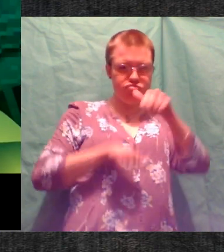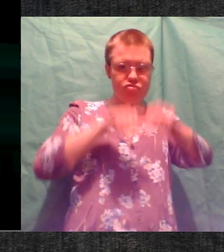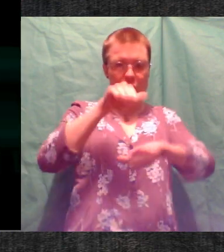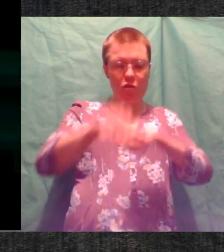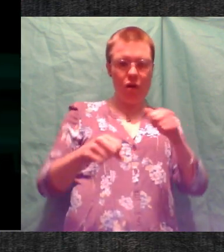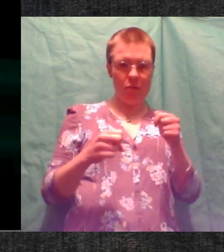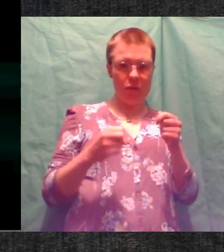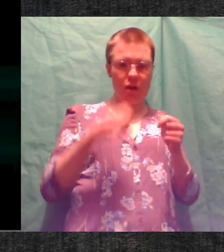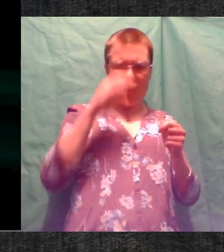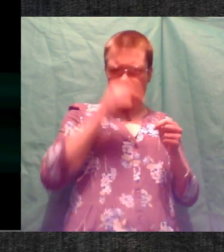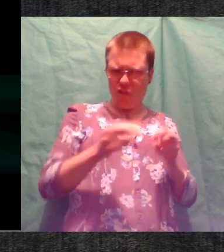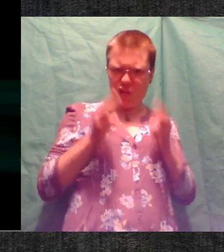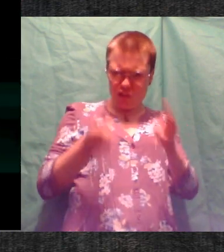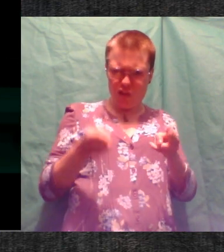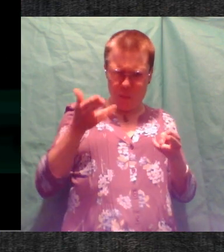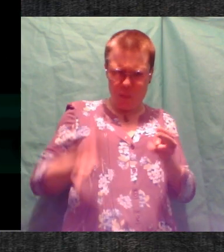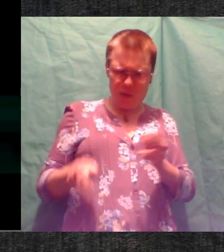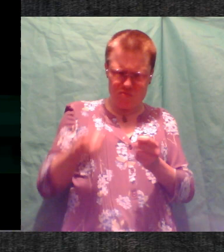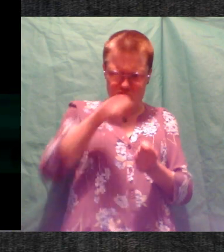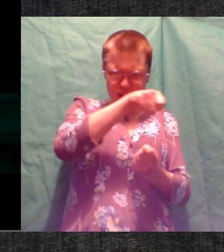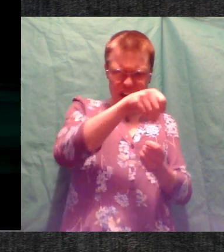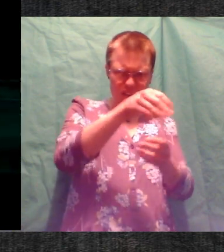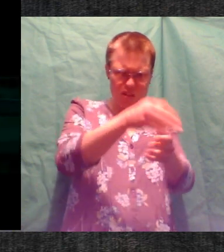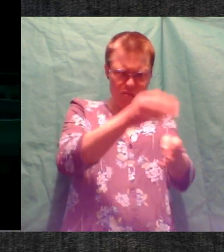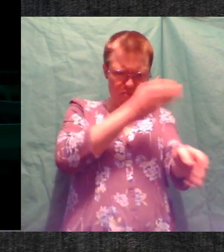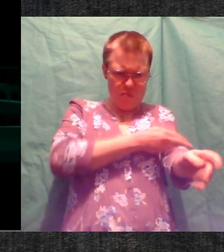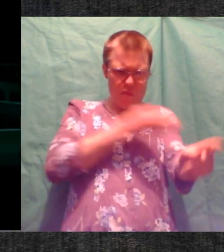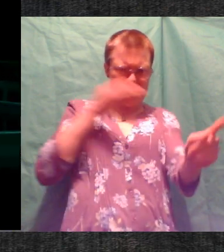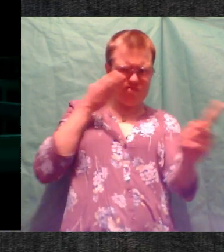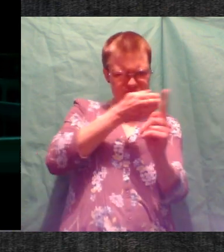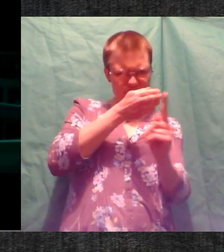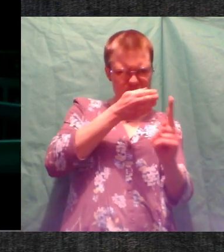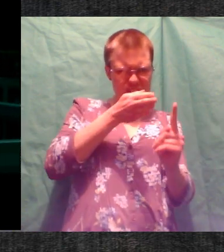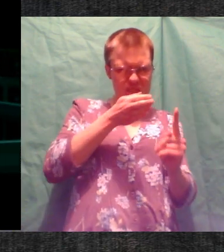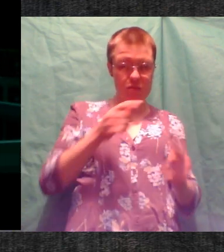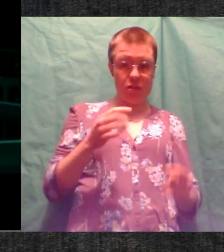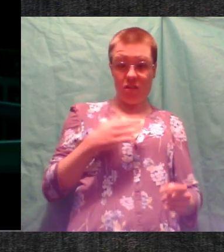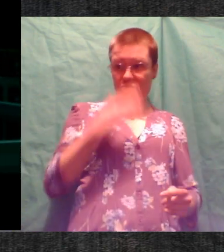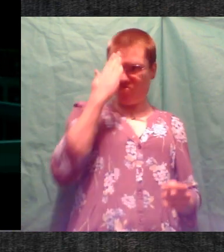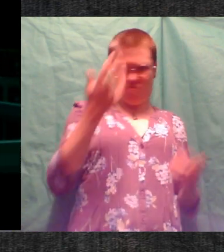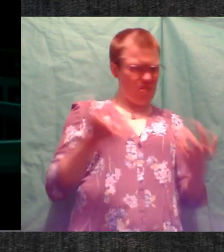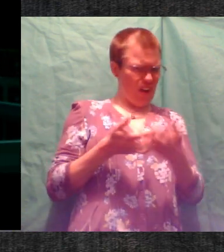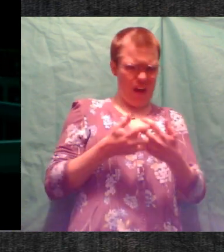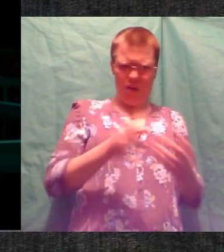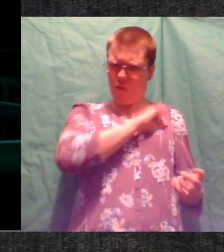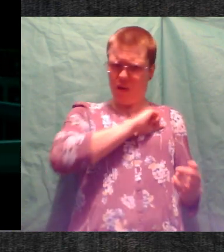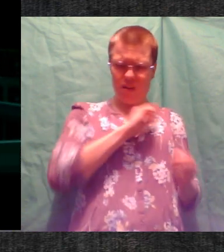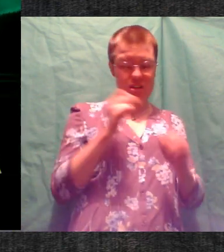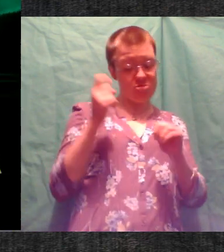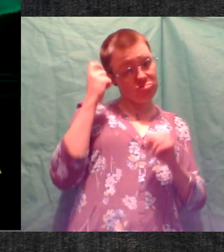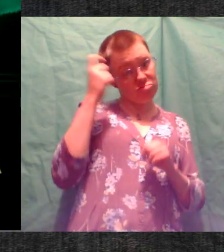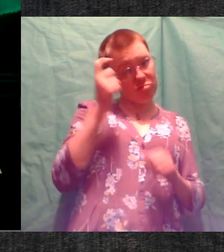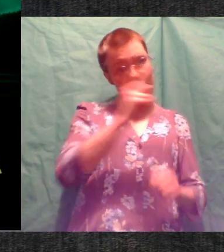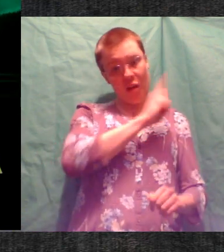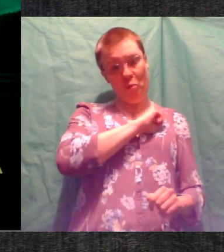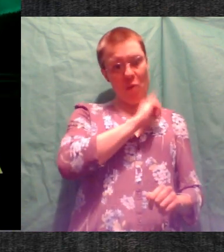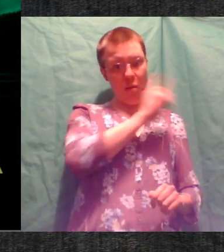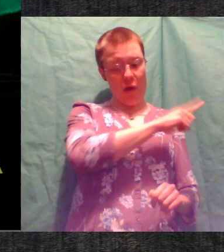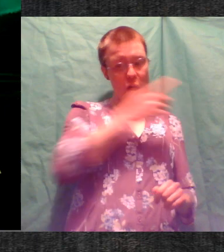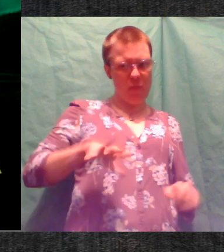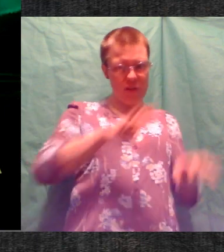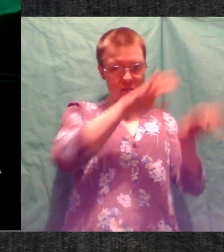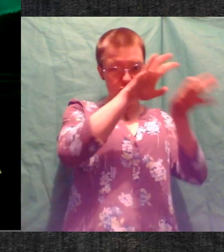or why. I wonder... Maybe they arrested her so they could find out the answer to that.